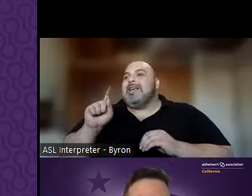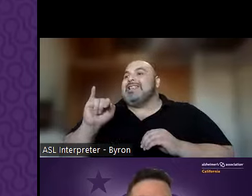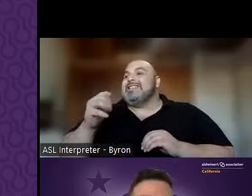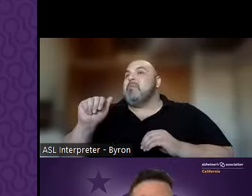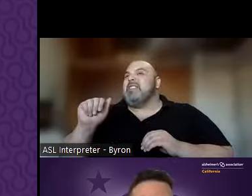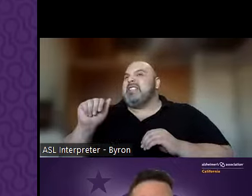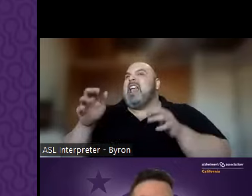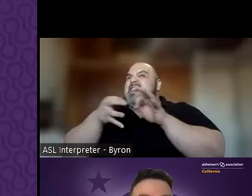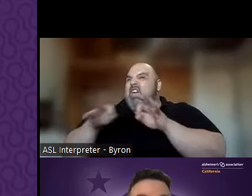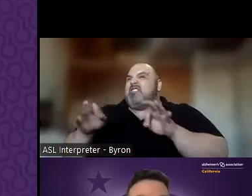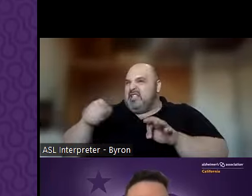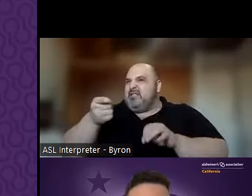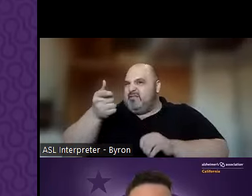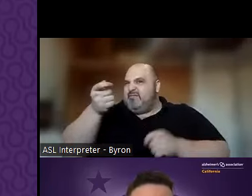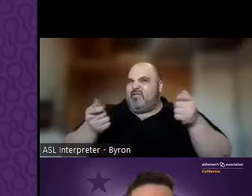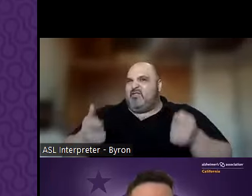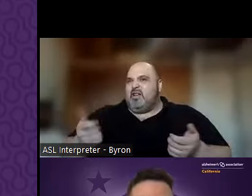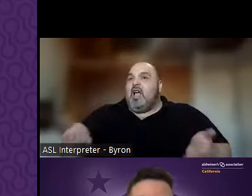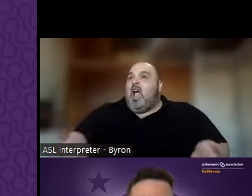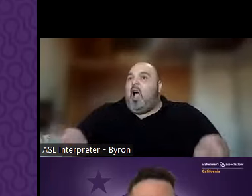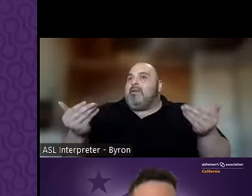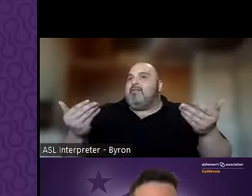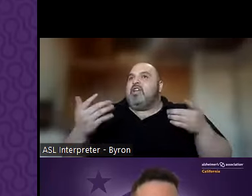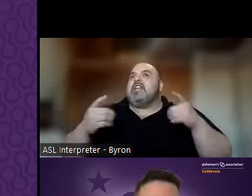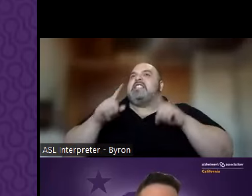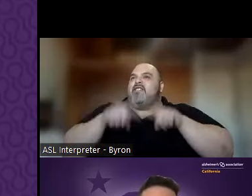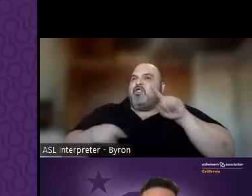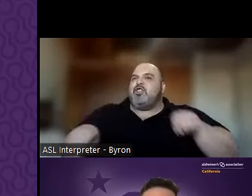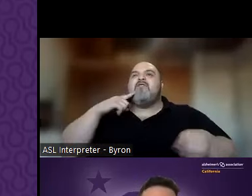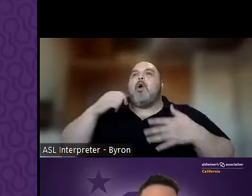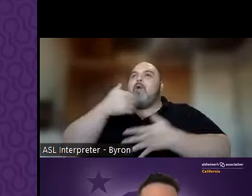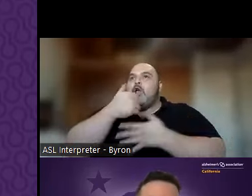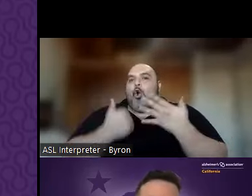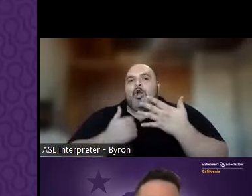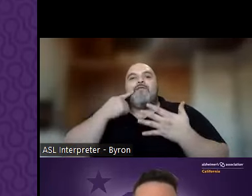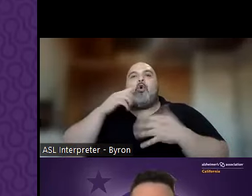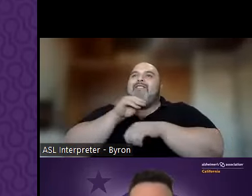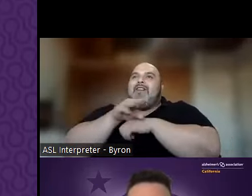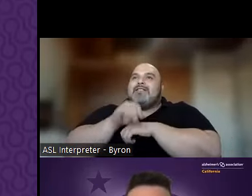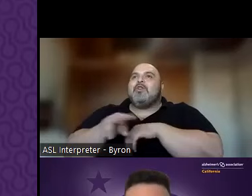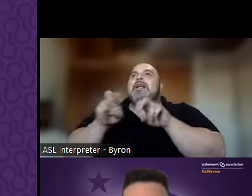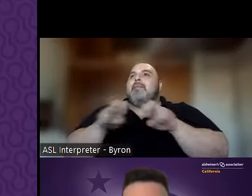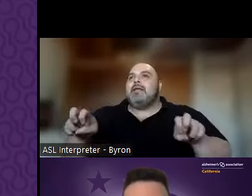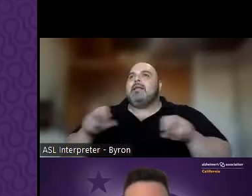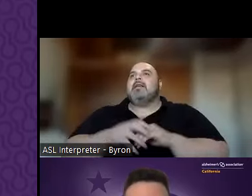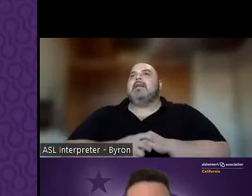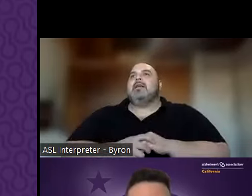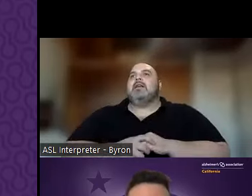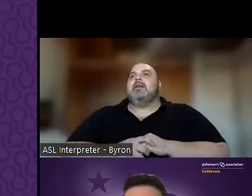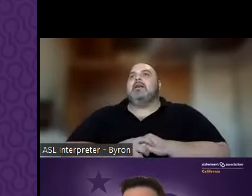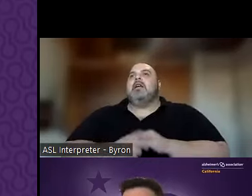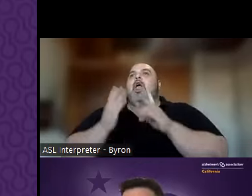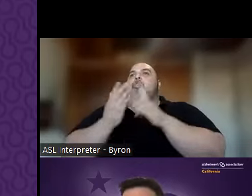removed, uplifting diversity as a priority for the advisory committee, and then through